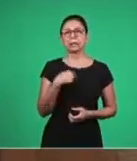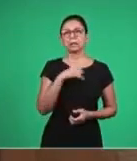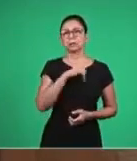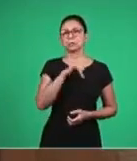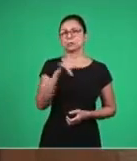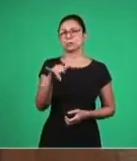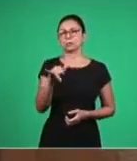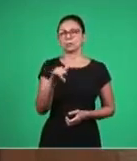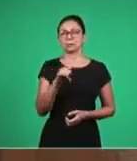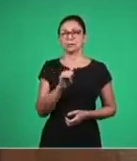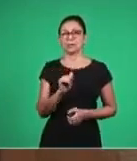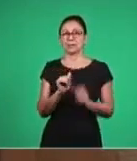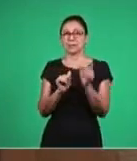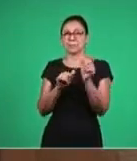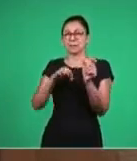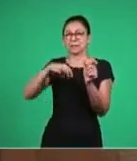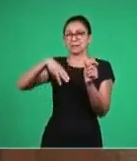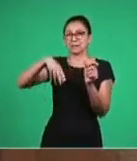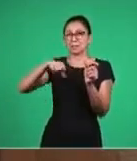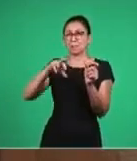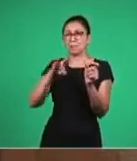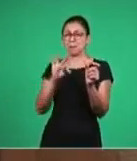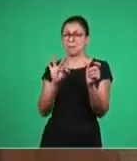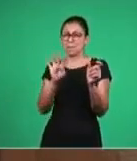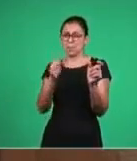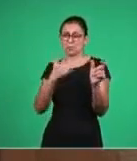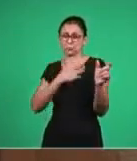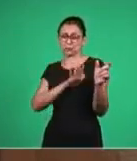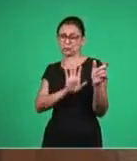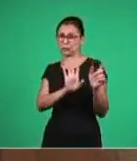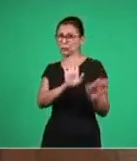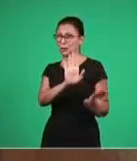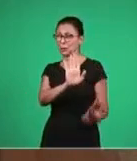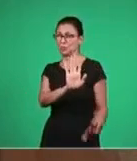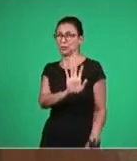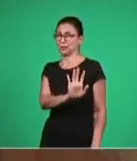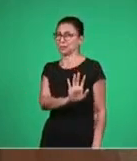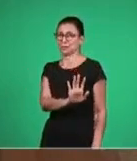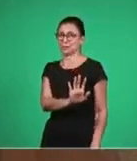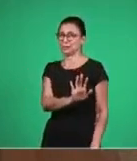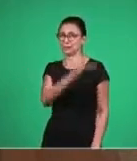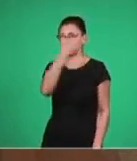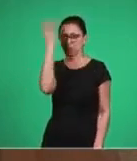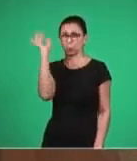this, I don't like it, because